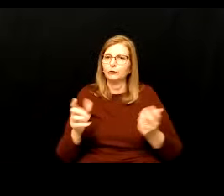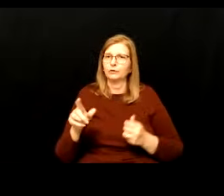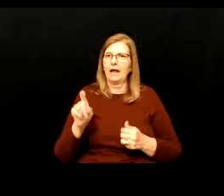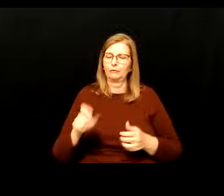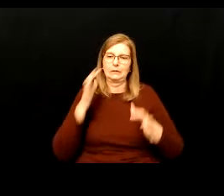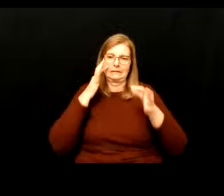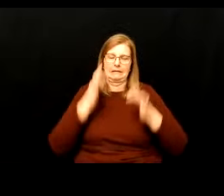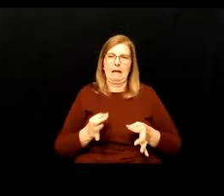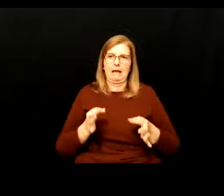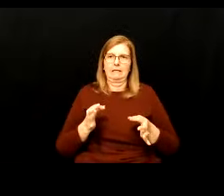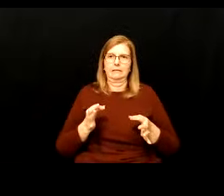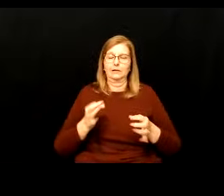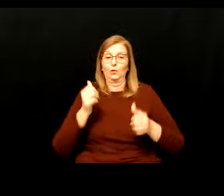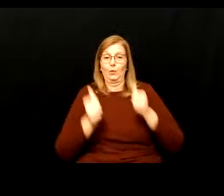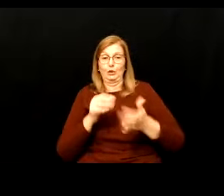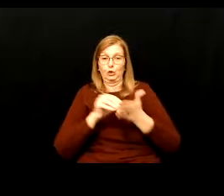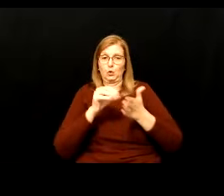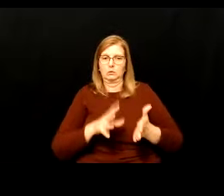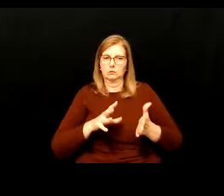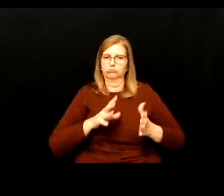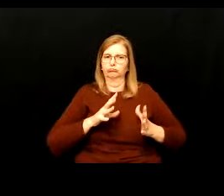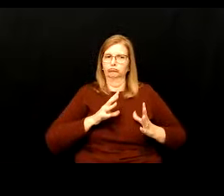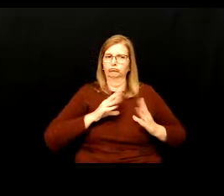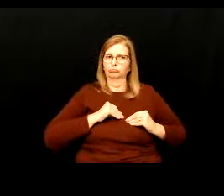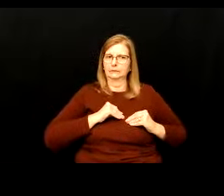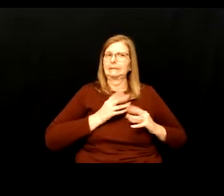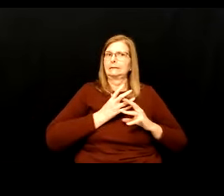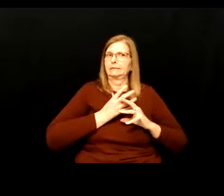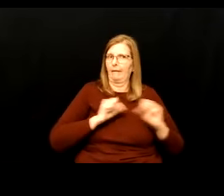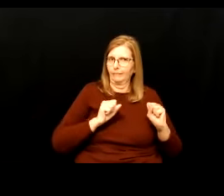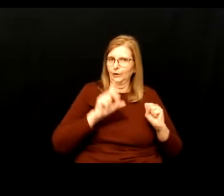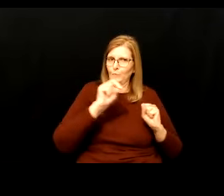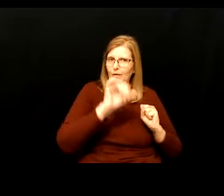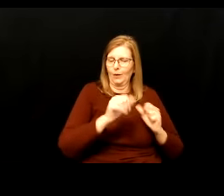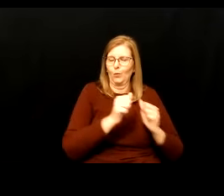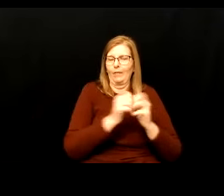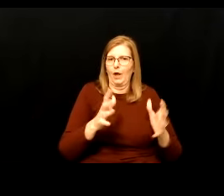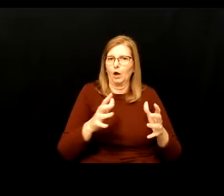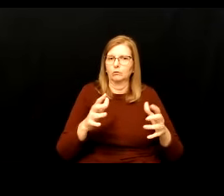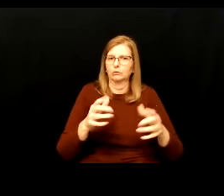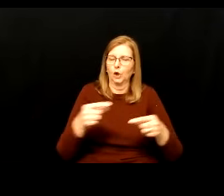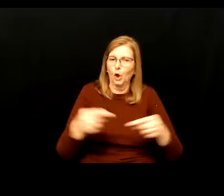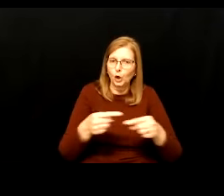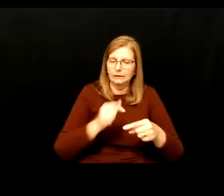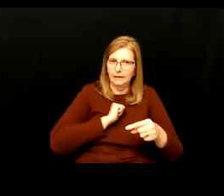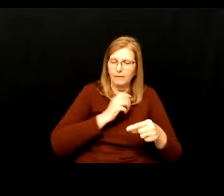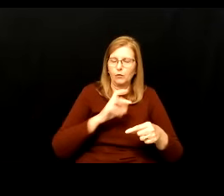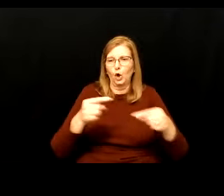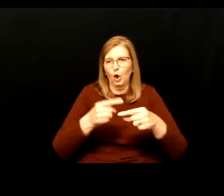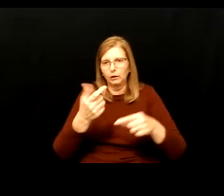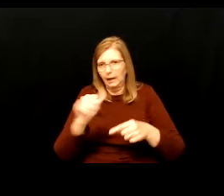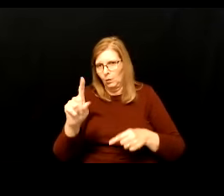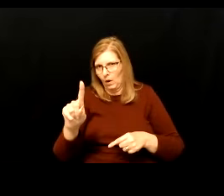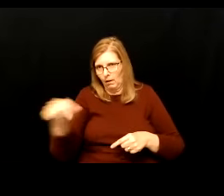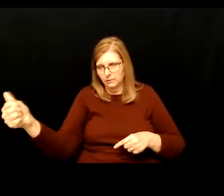decide which students would be able to safely do this without causing any injury to self or others. So